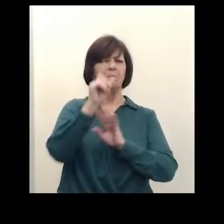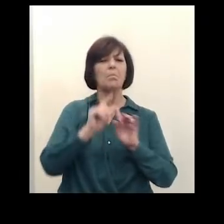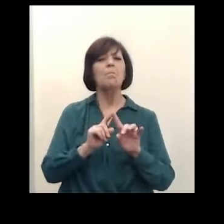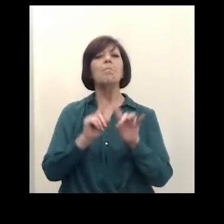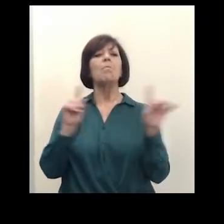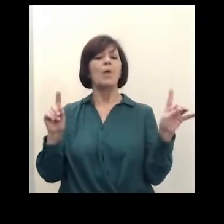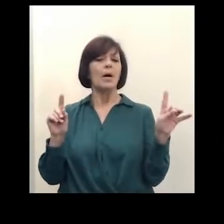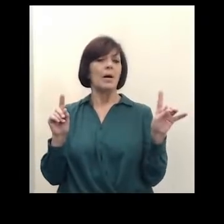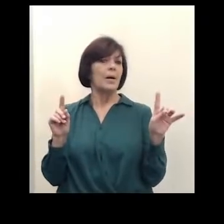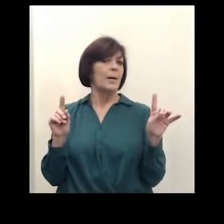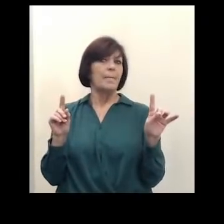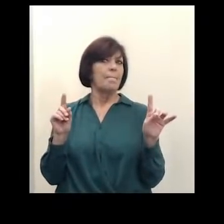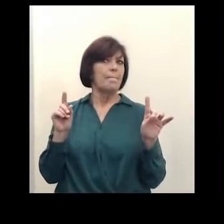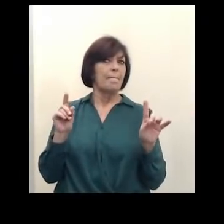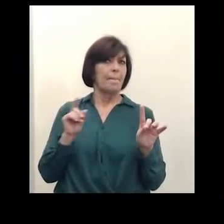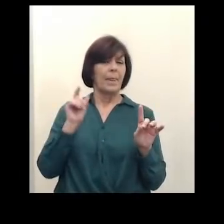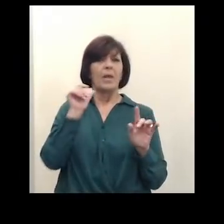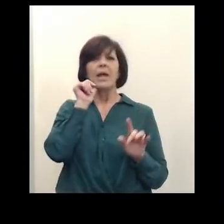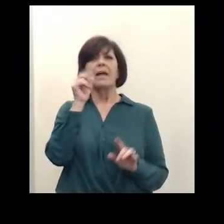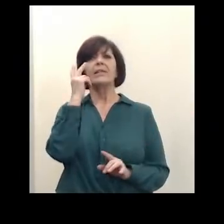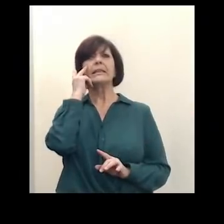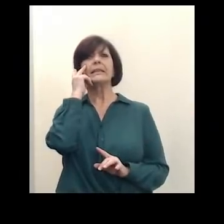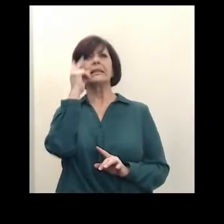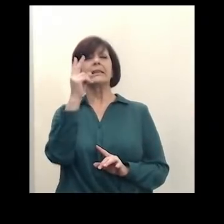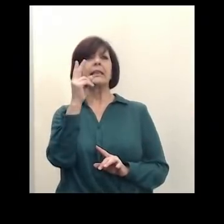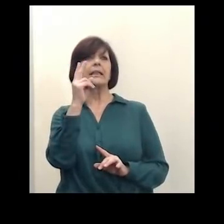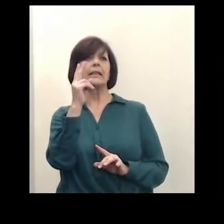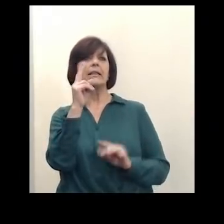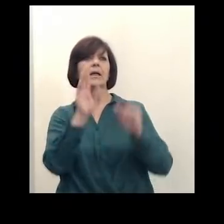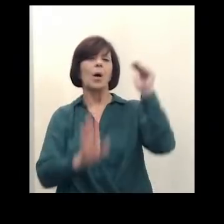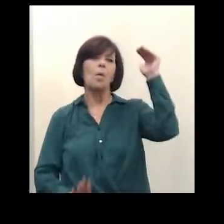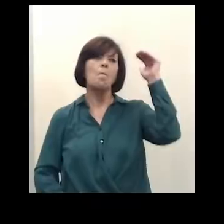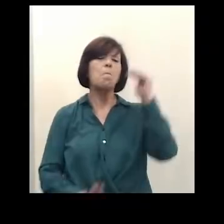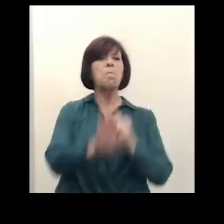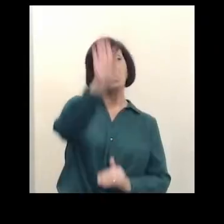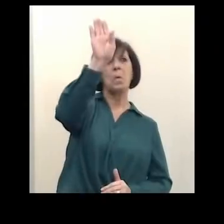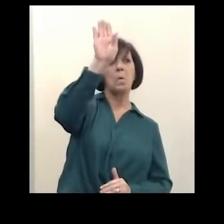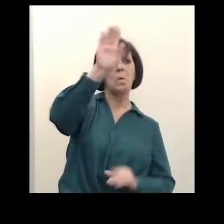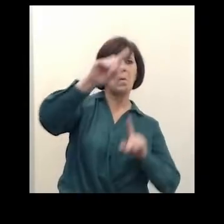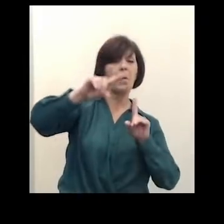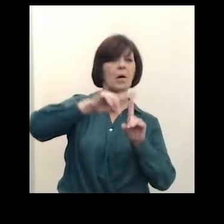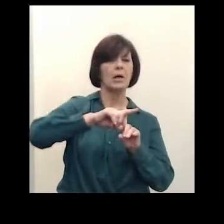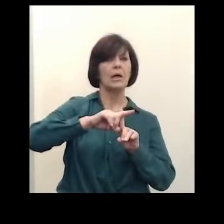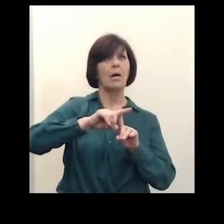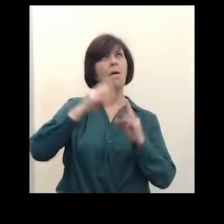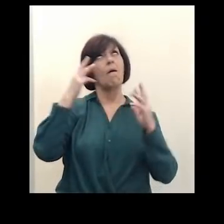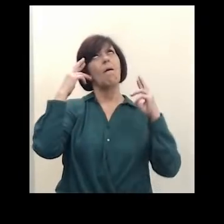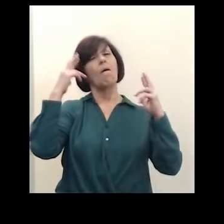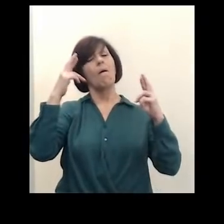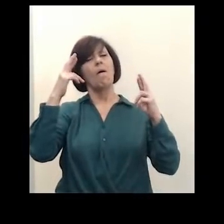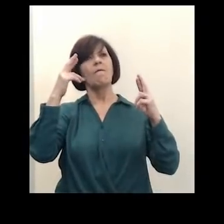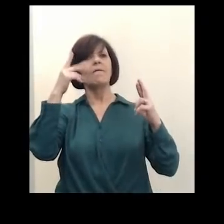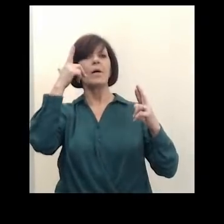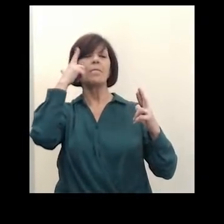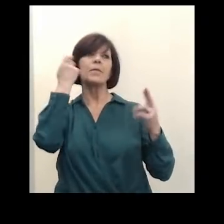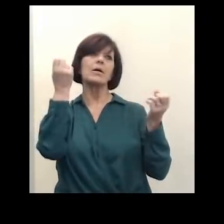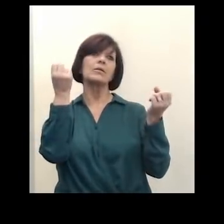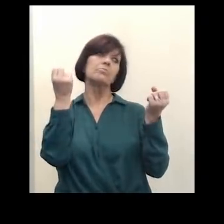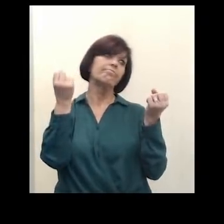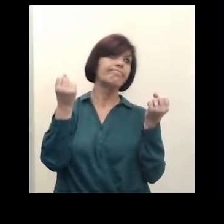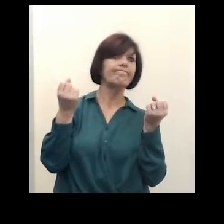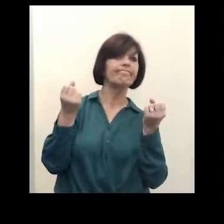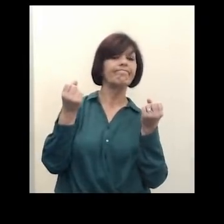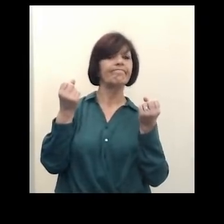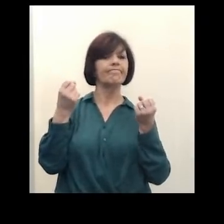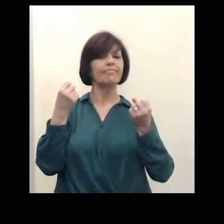not seen tremendous jumps in the positivity rate recently, and hopefully that's a result of a number of things, including the high